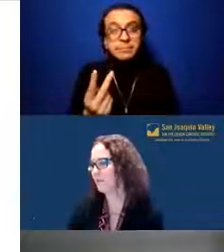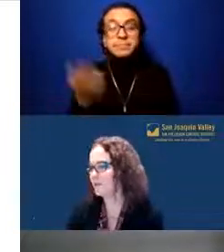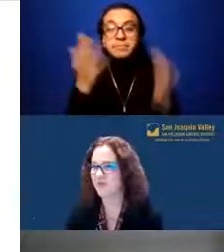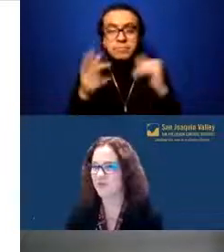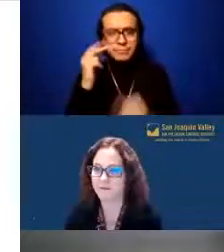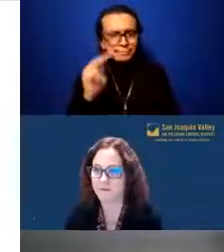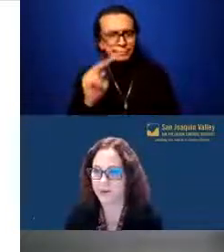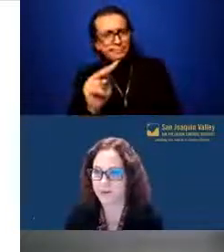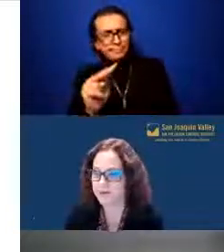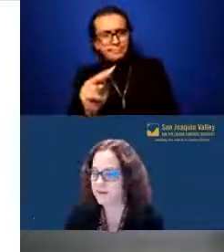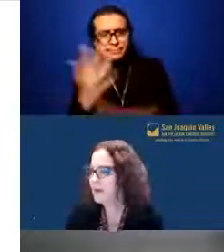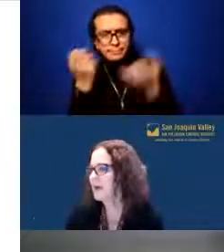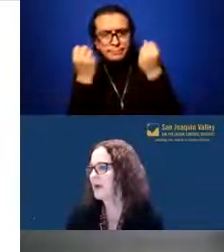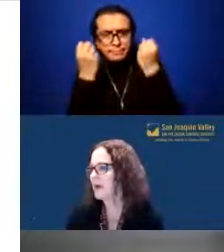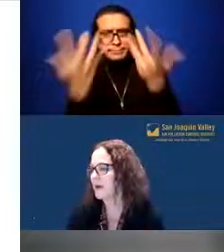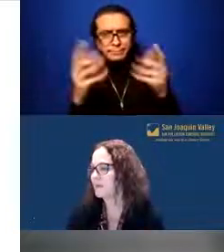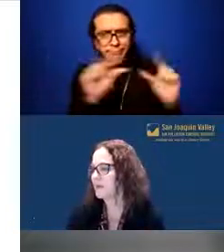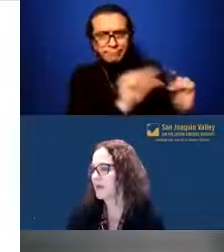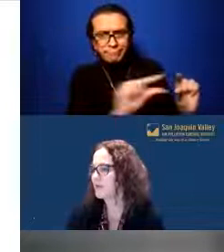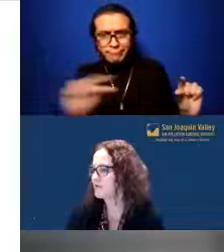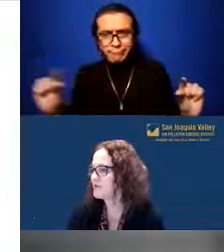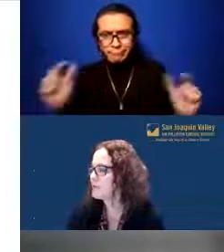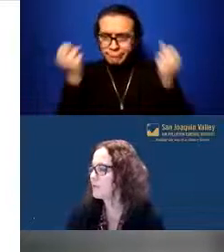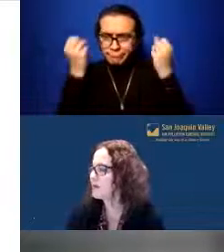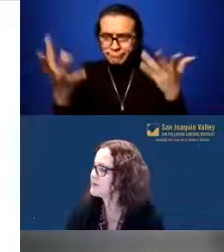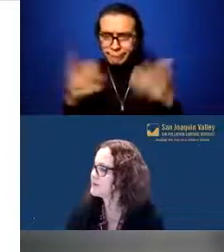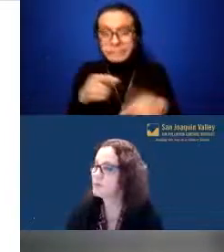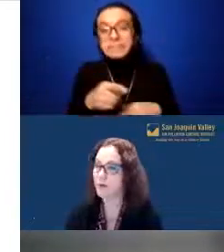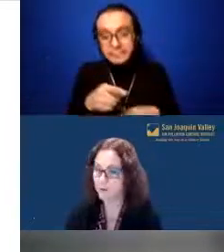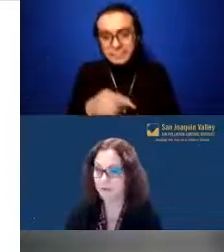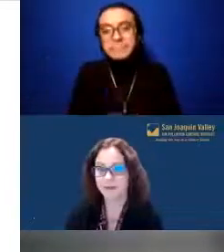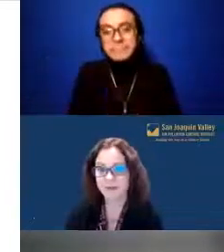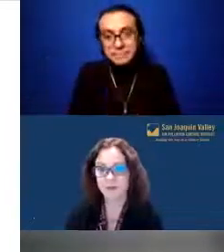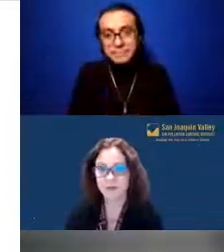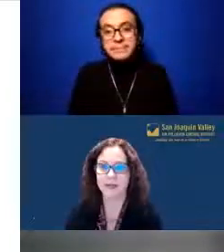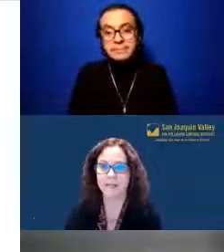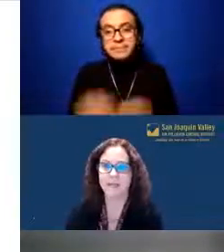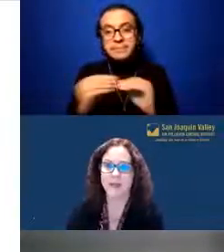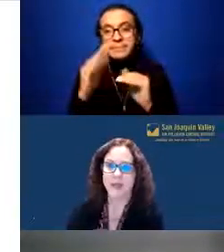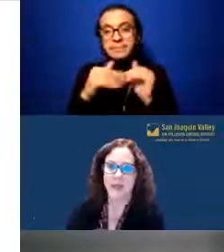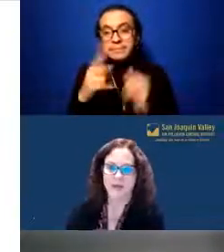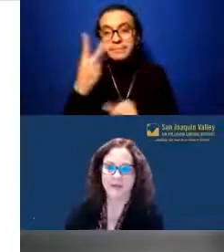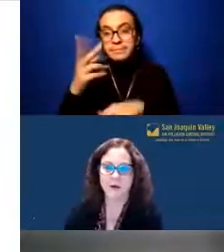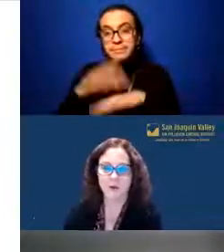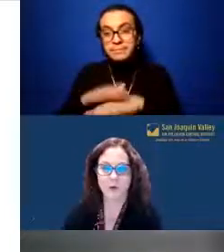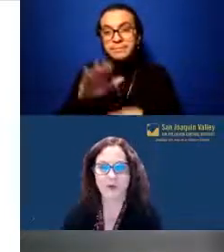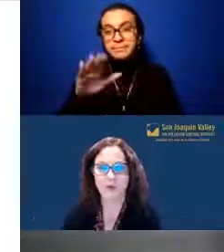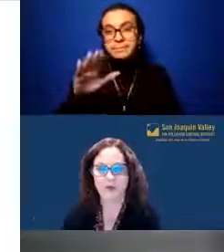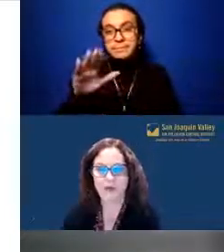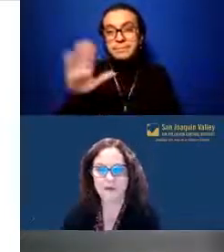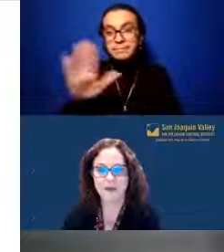now because there's quite a few buttons. And there's a few more buttons than you probably see normally. And